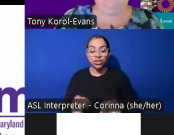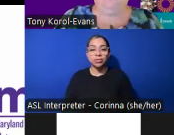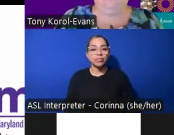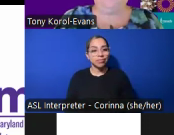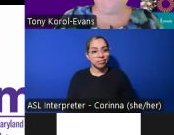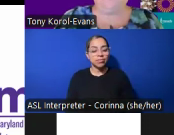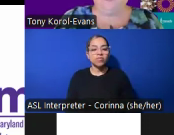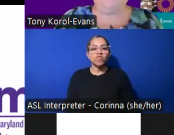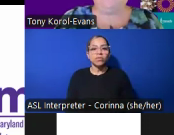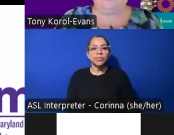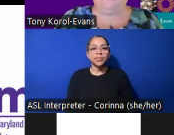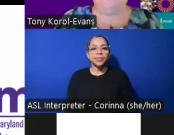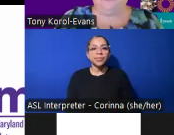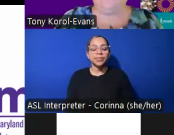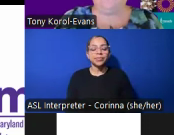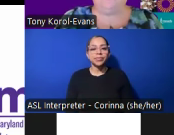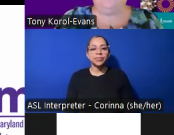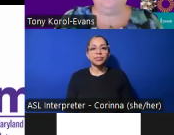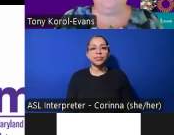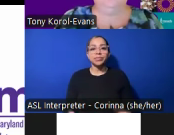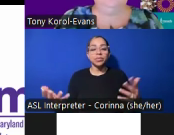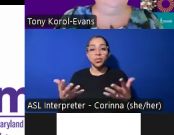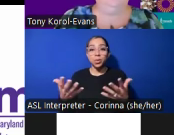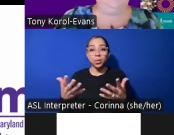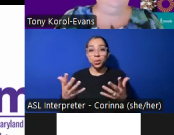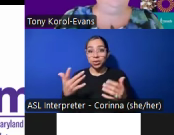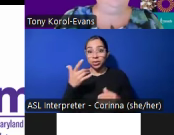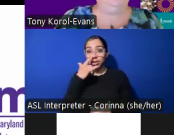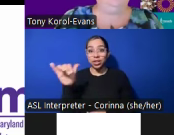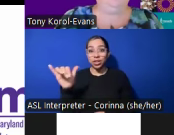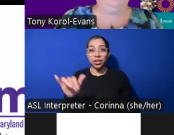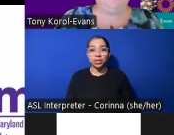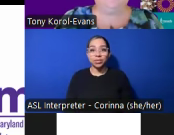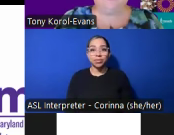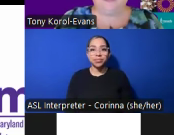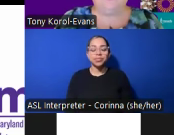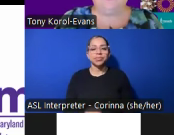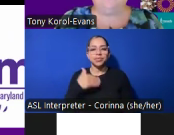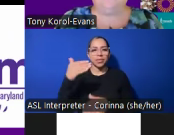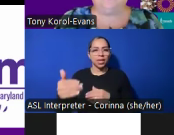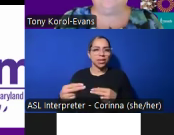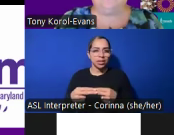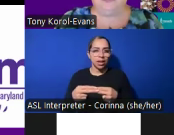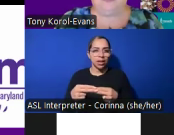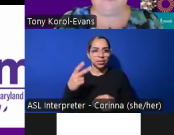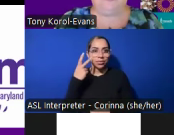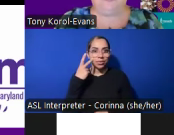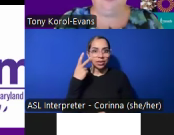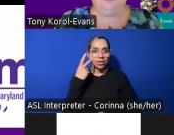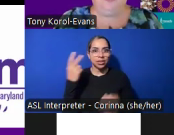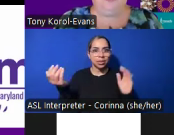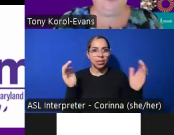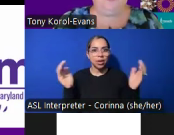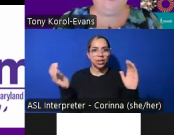So what does that translate to? Well, if you go to the next slide, you'll see the